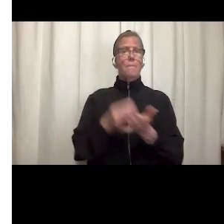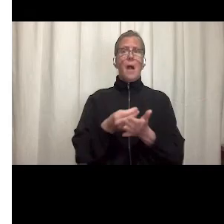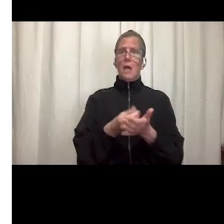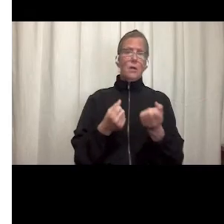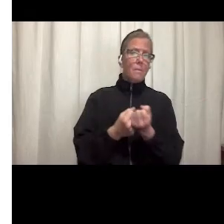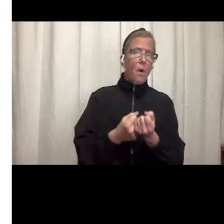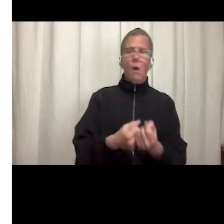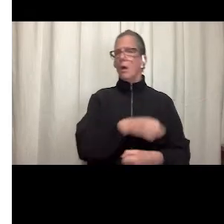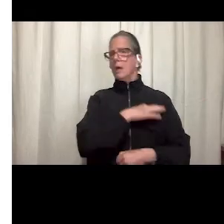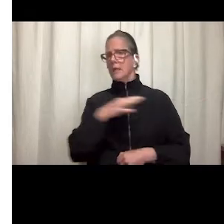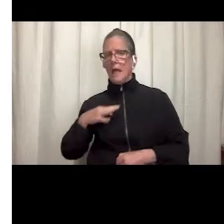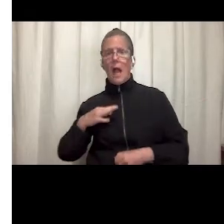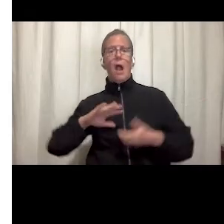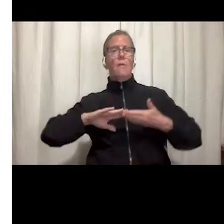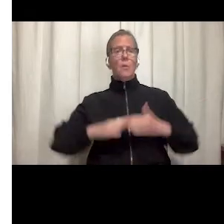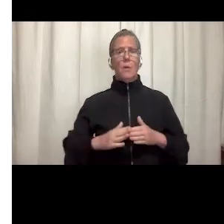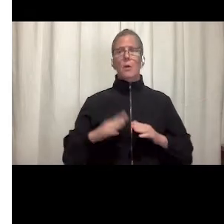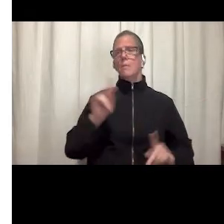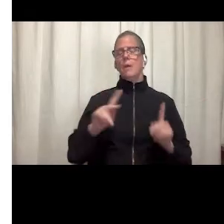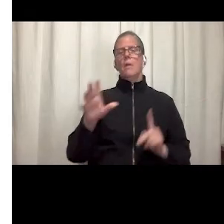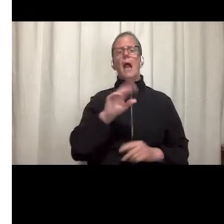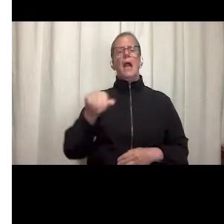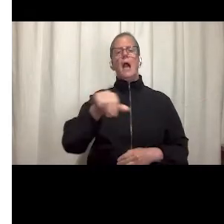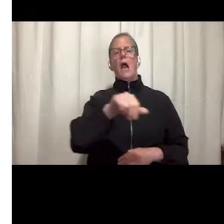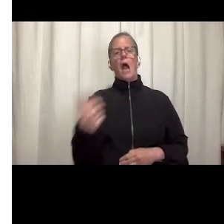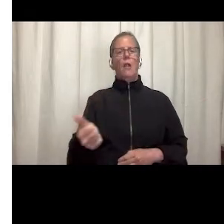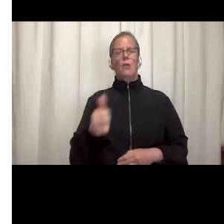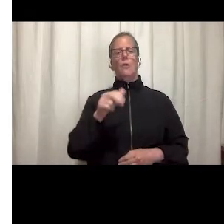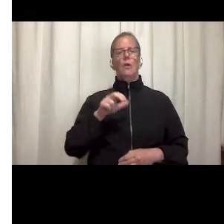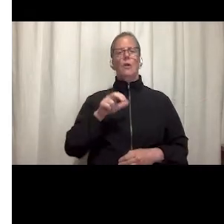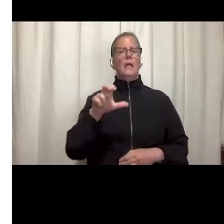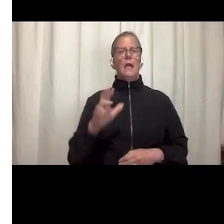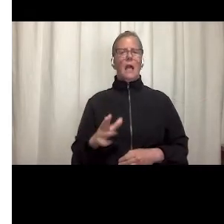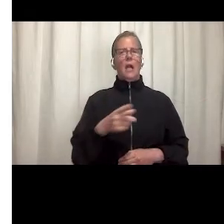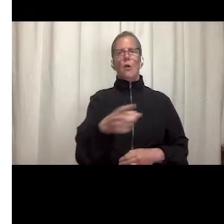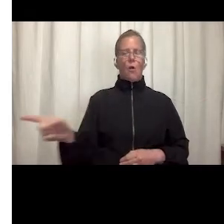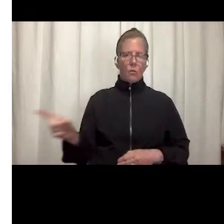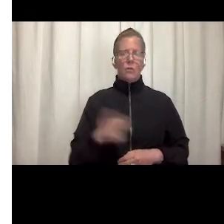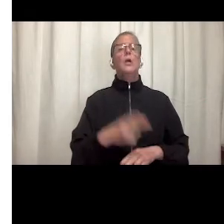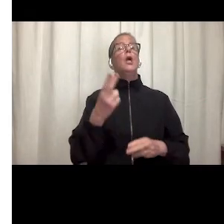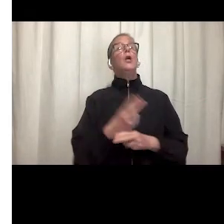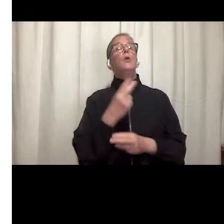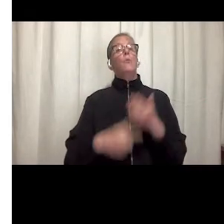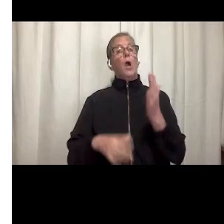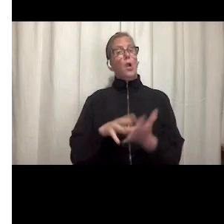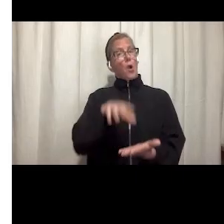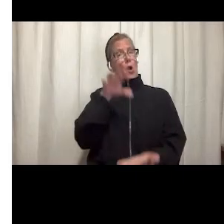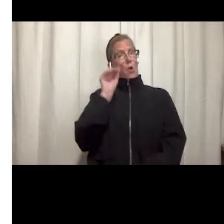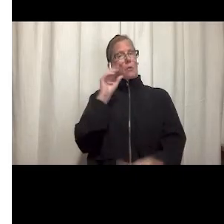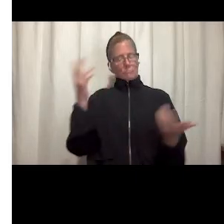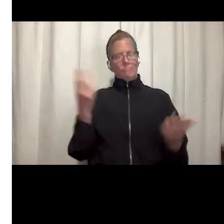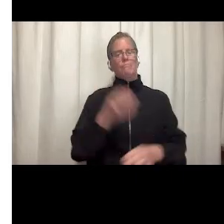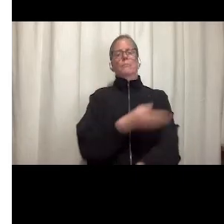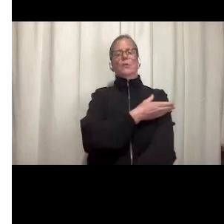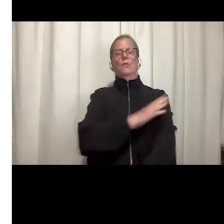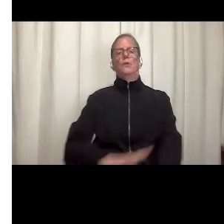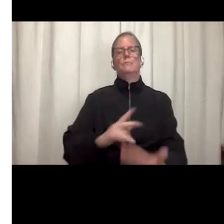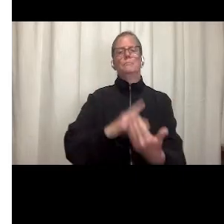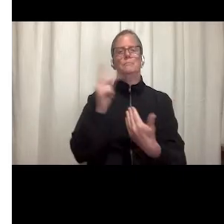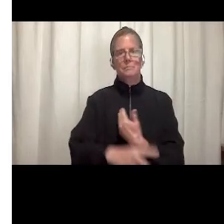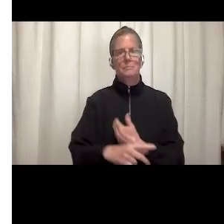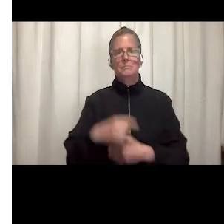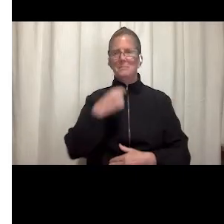and other stakeholders. Use what you learn to improve your program, tell your story, and inform